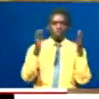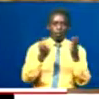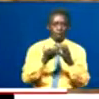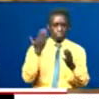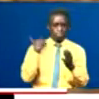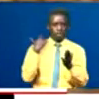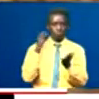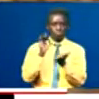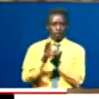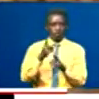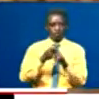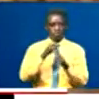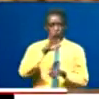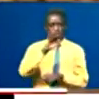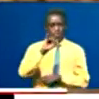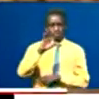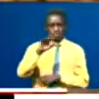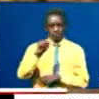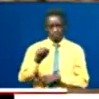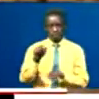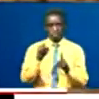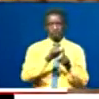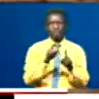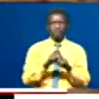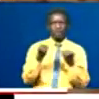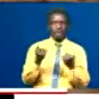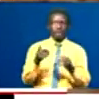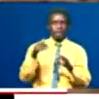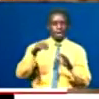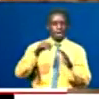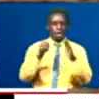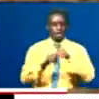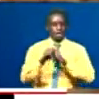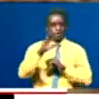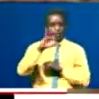Albania is ranked 78 places above Kenya in FIFA women's ranking.